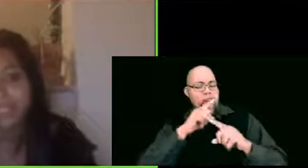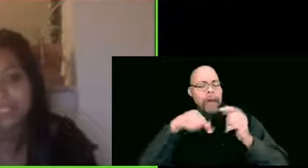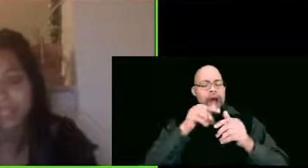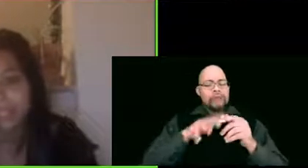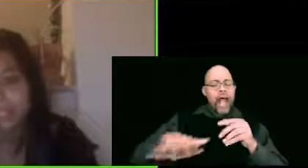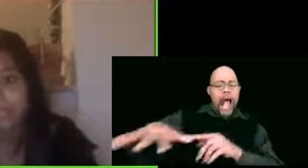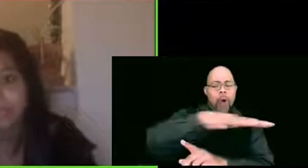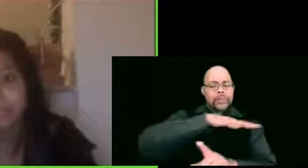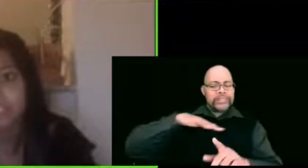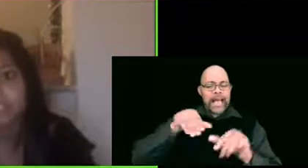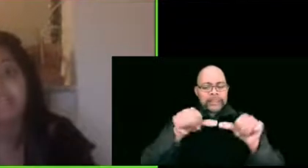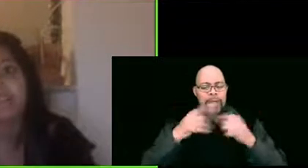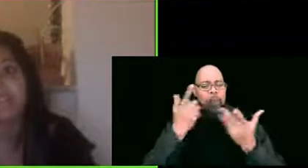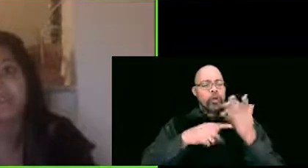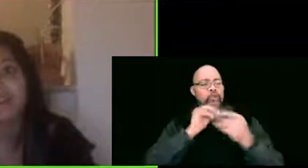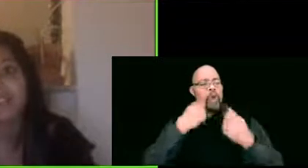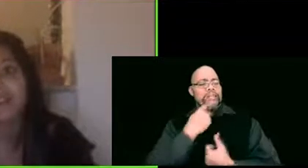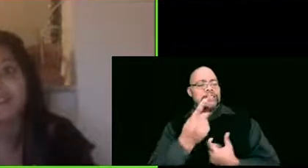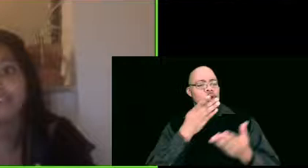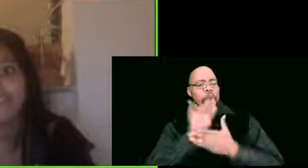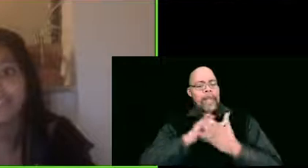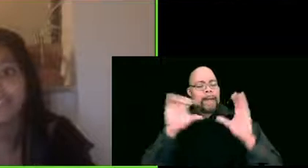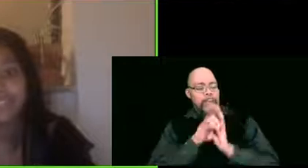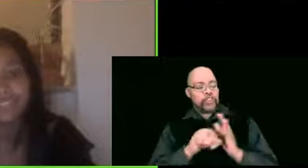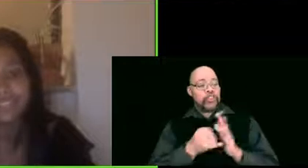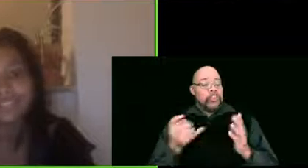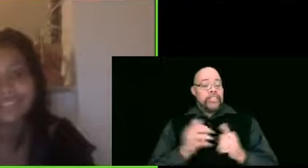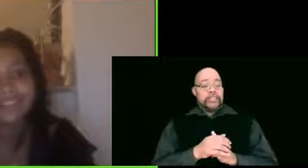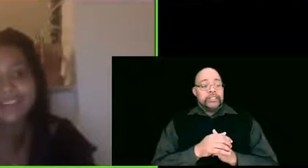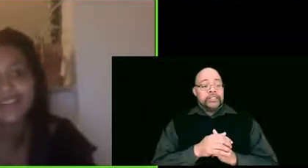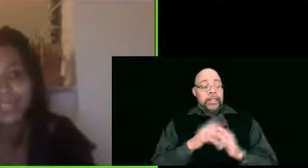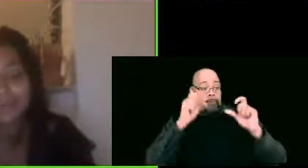about that negative space and what is the story that I want to tell through that image?